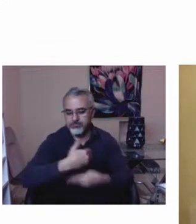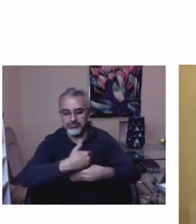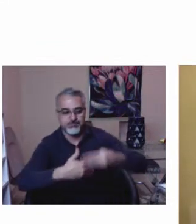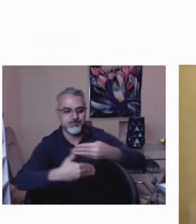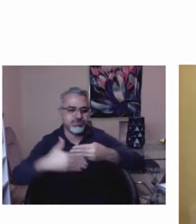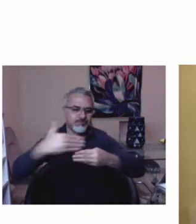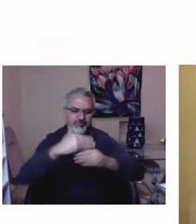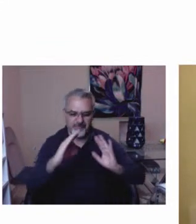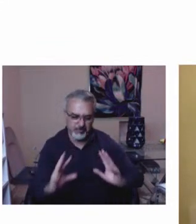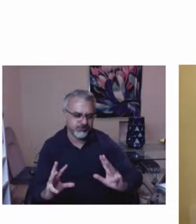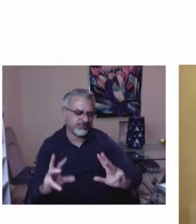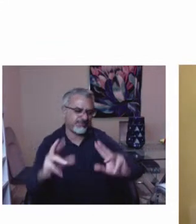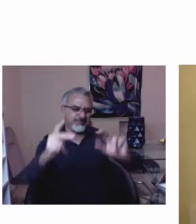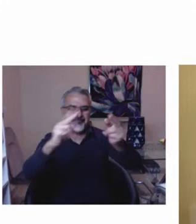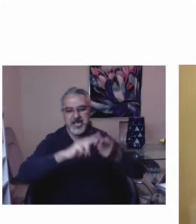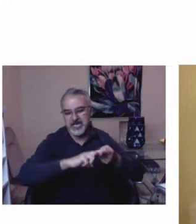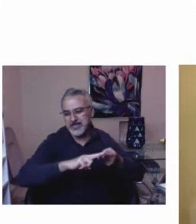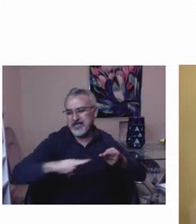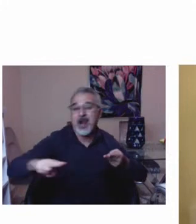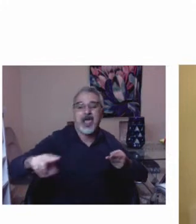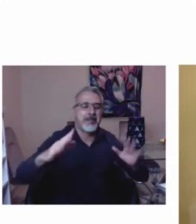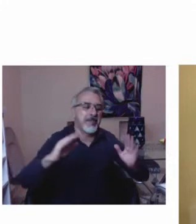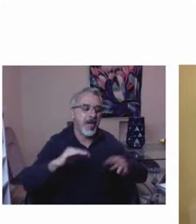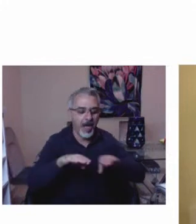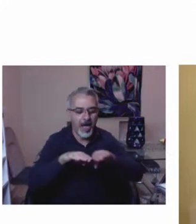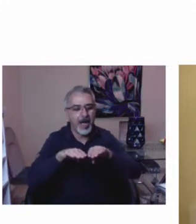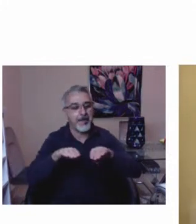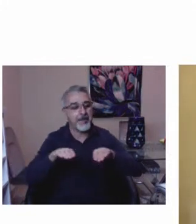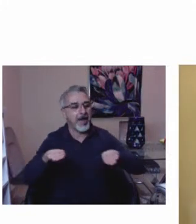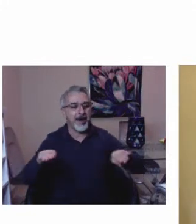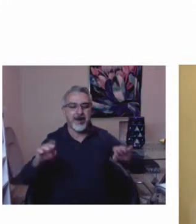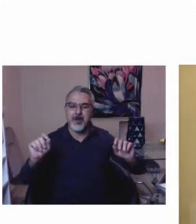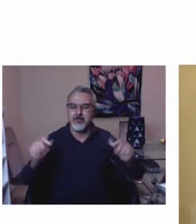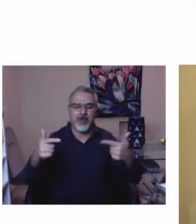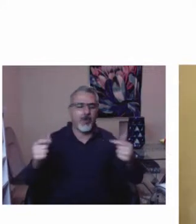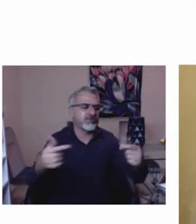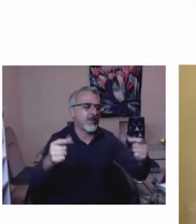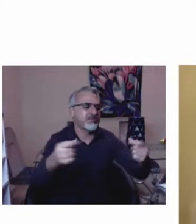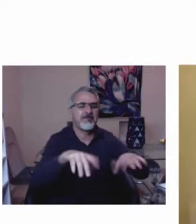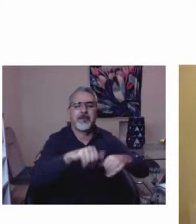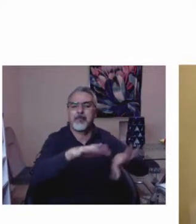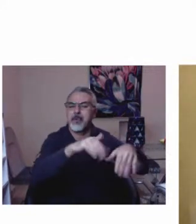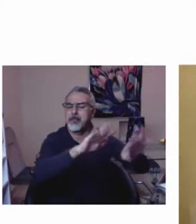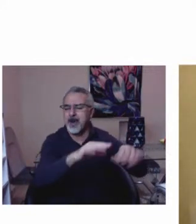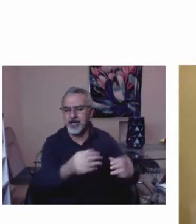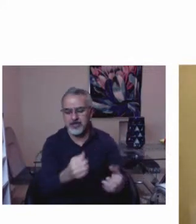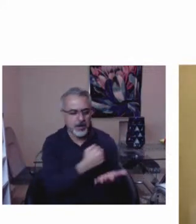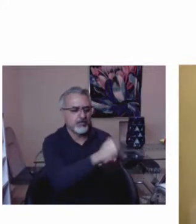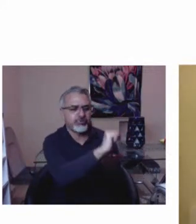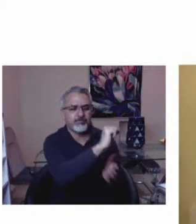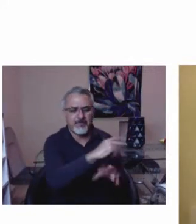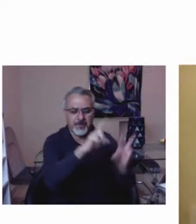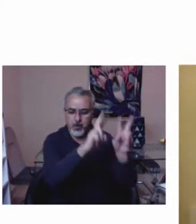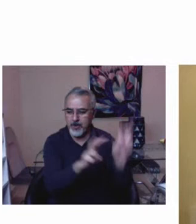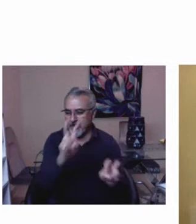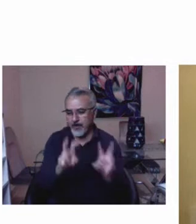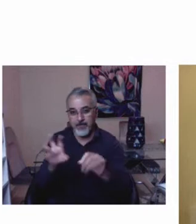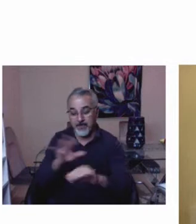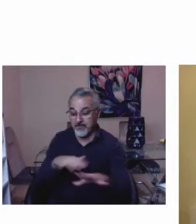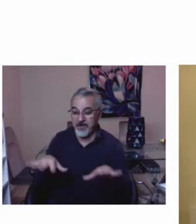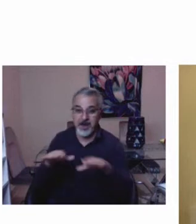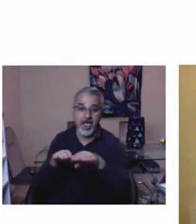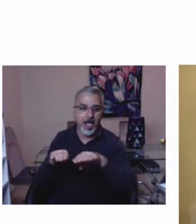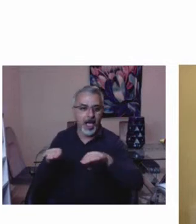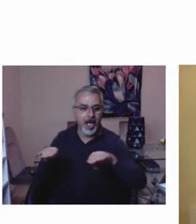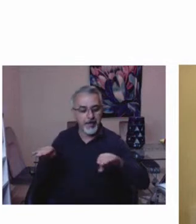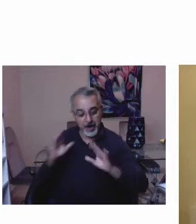within areas that are accessible only to them and not to bigger institutions. Yet we fail to understand really who is